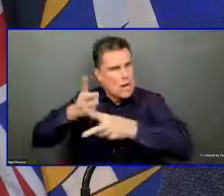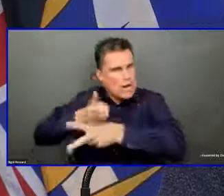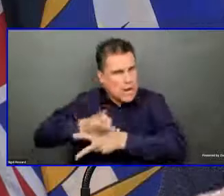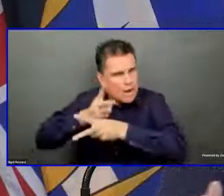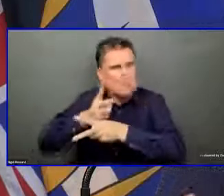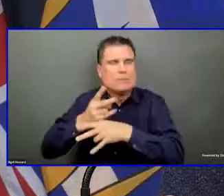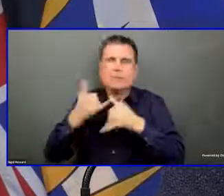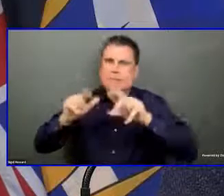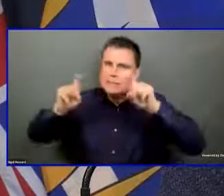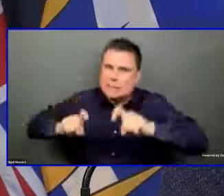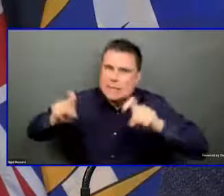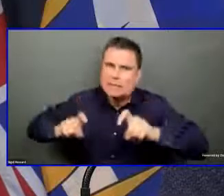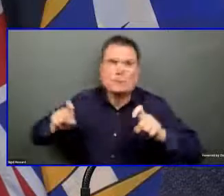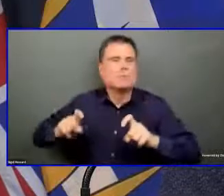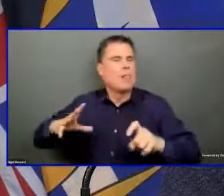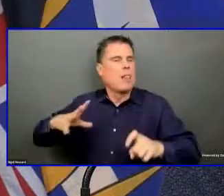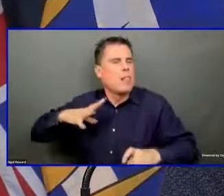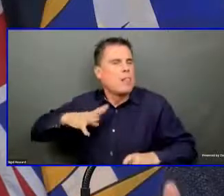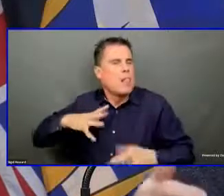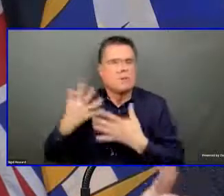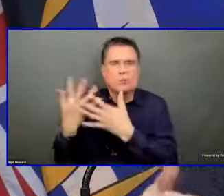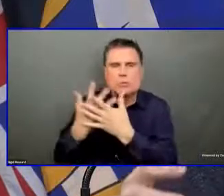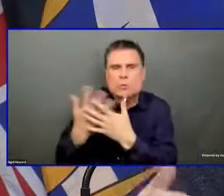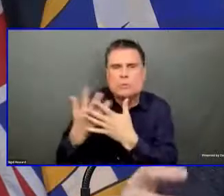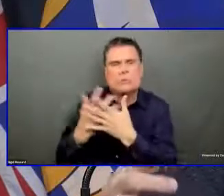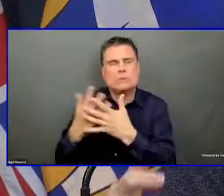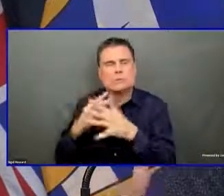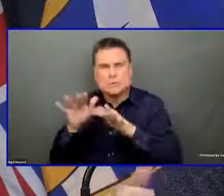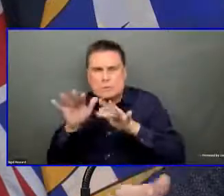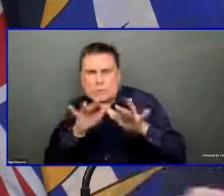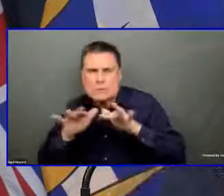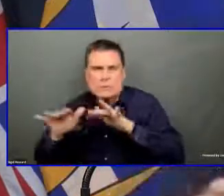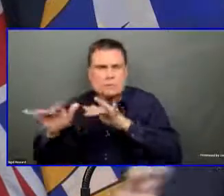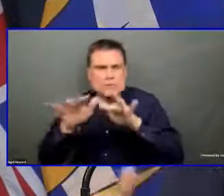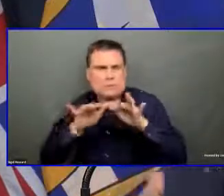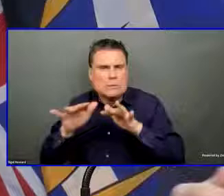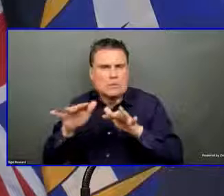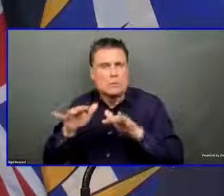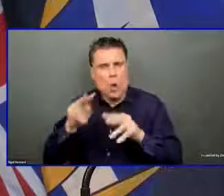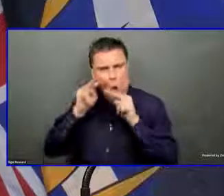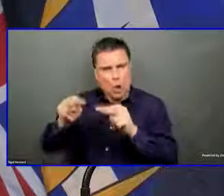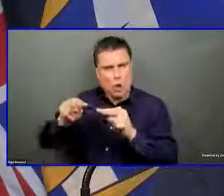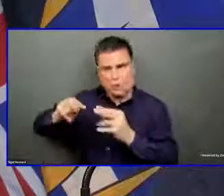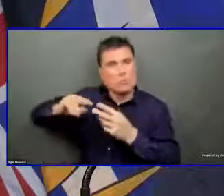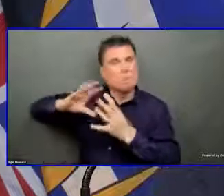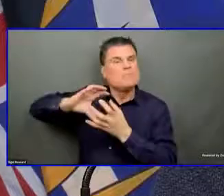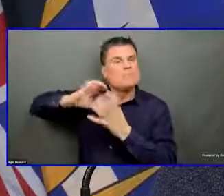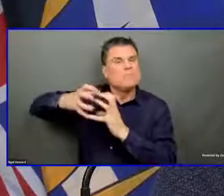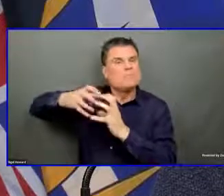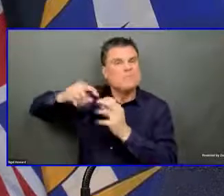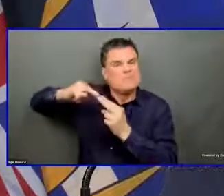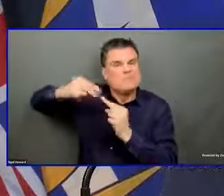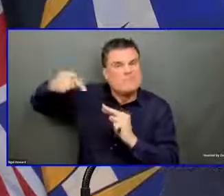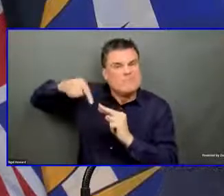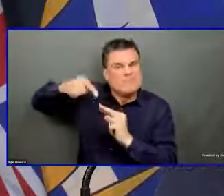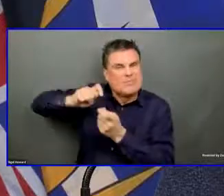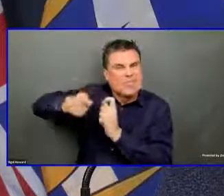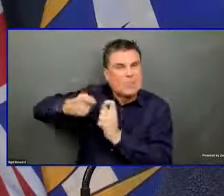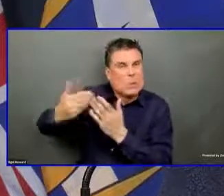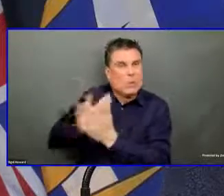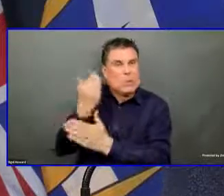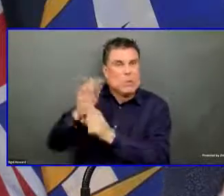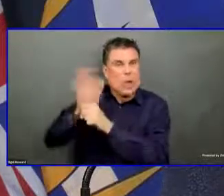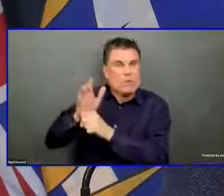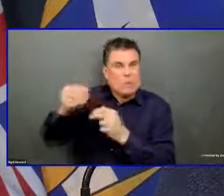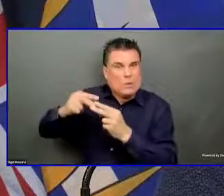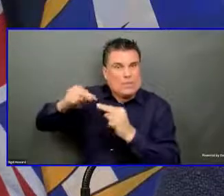that these variants are not causing a difference from the other strains that we're seeing. And as we can see, they're